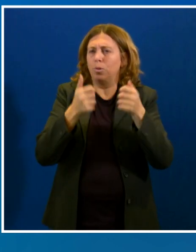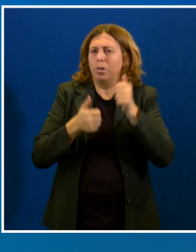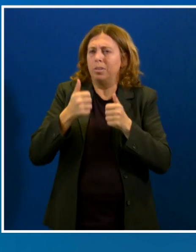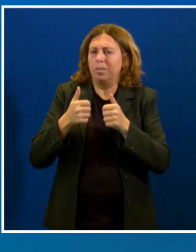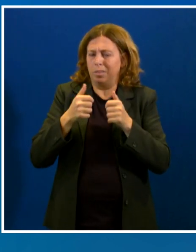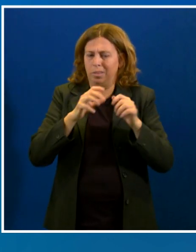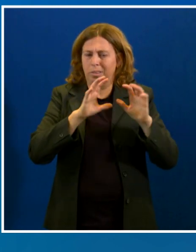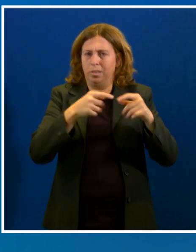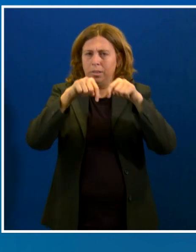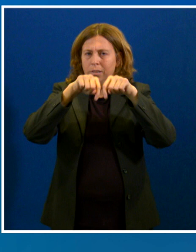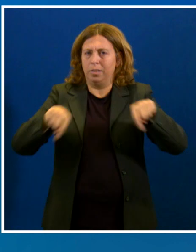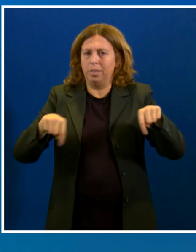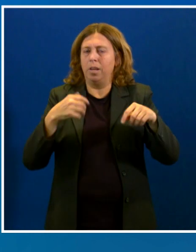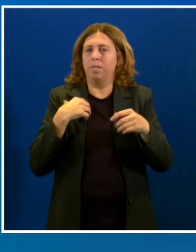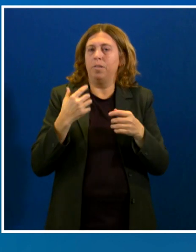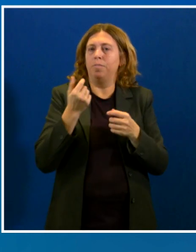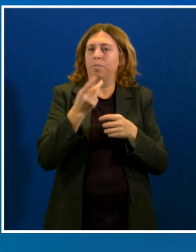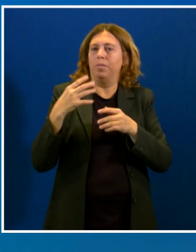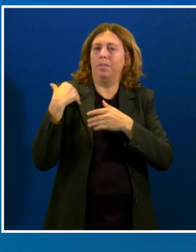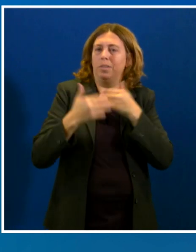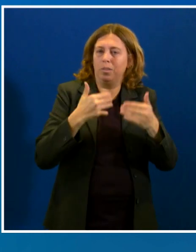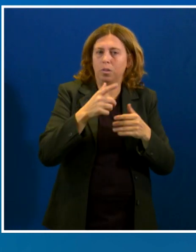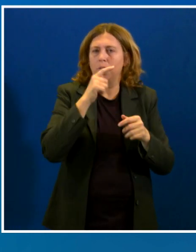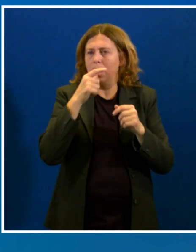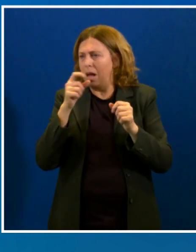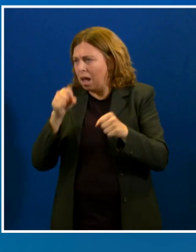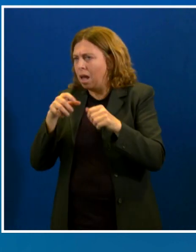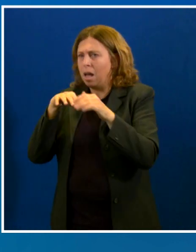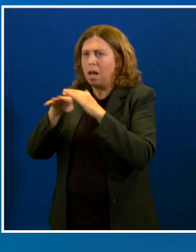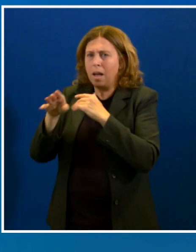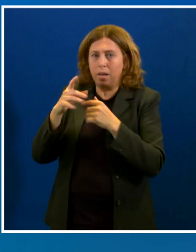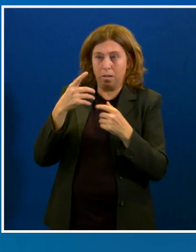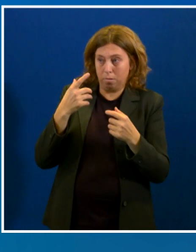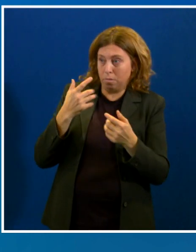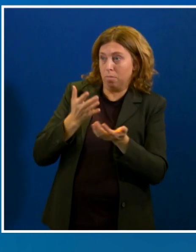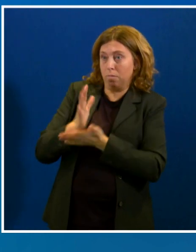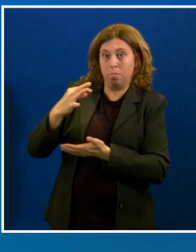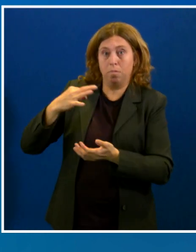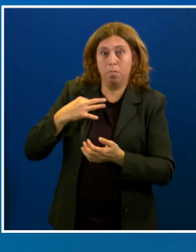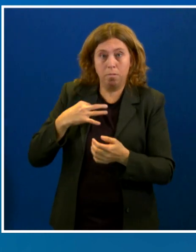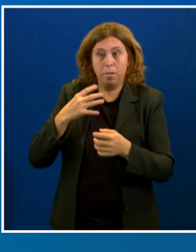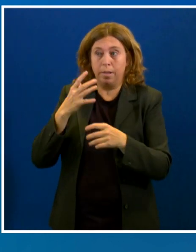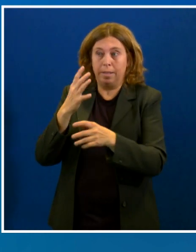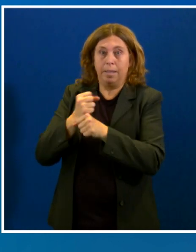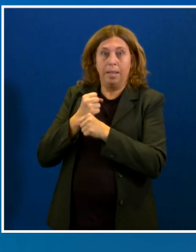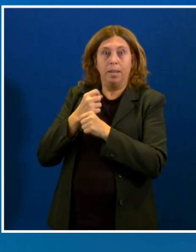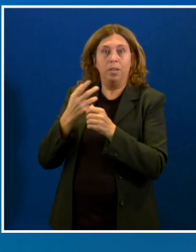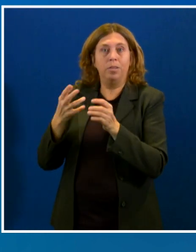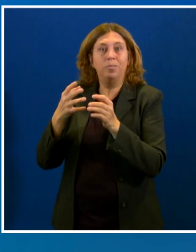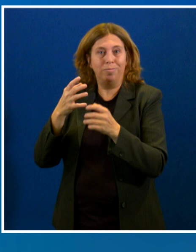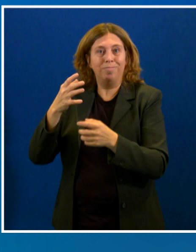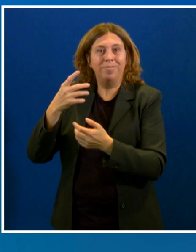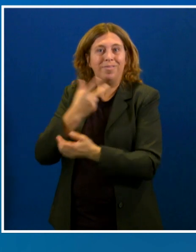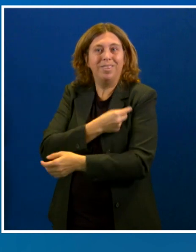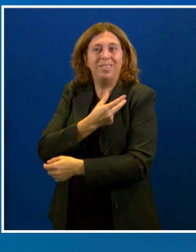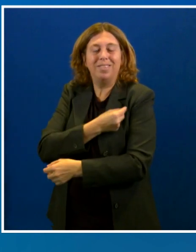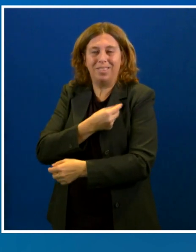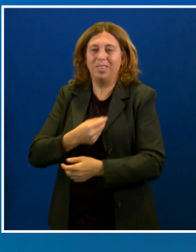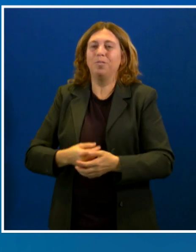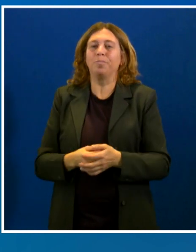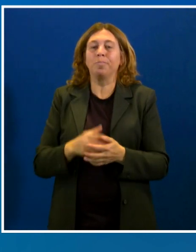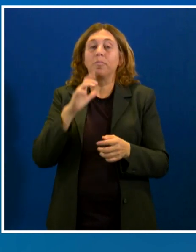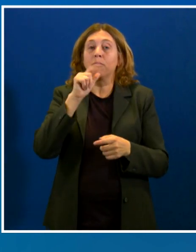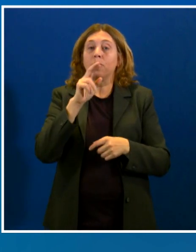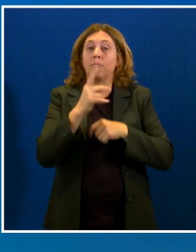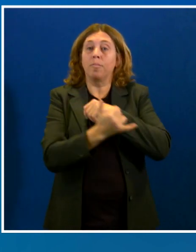to learn more and determine if you're eligible for the vaccine. Clark County residents who are eligible to be vaccinated